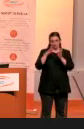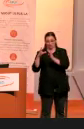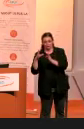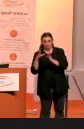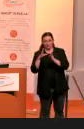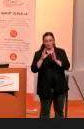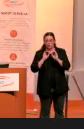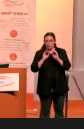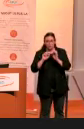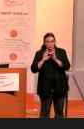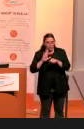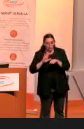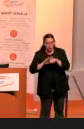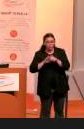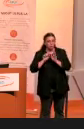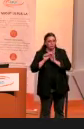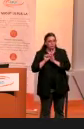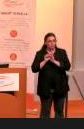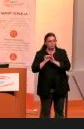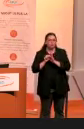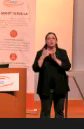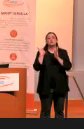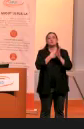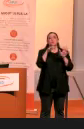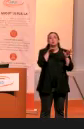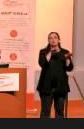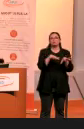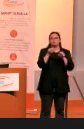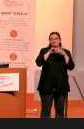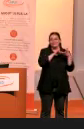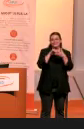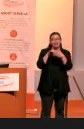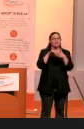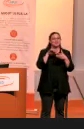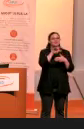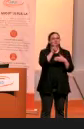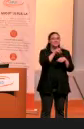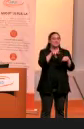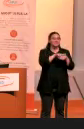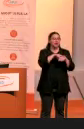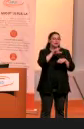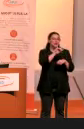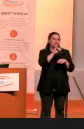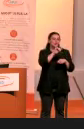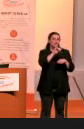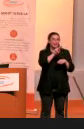a trial that's sponsored by the National Institutes of Health to see what happens when